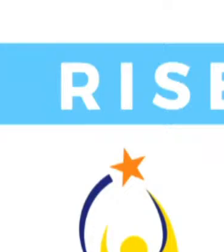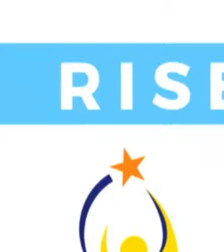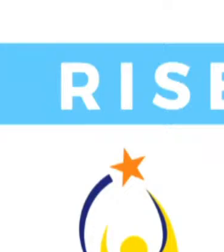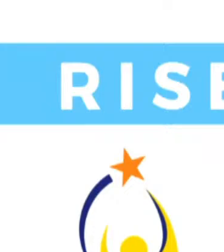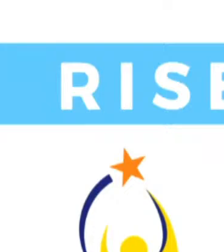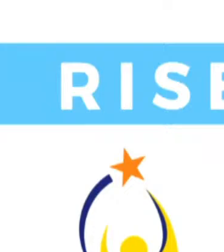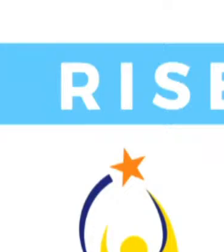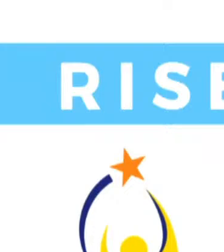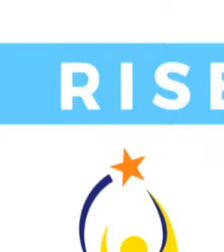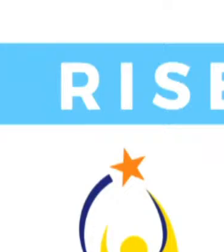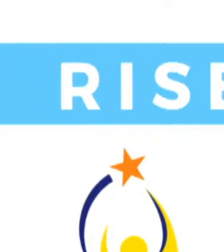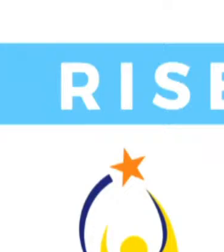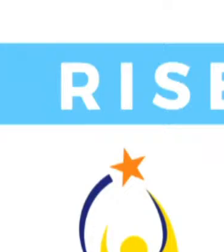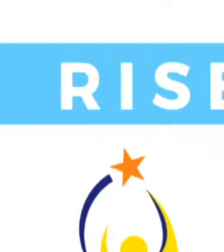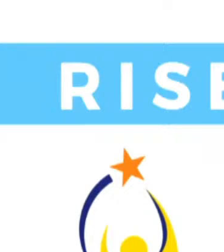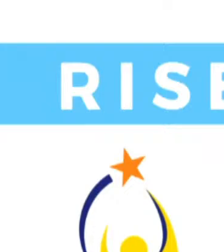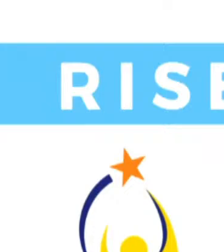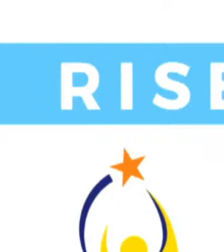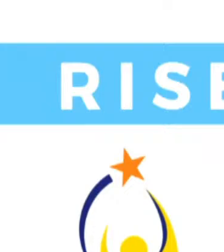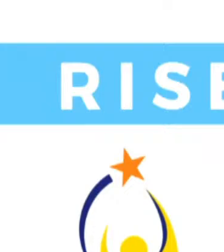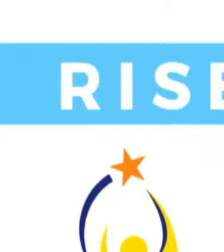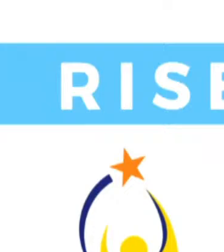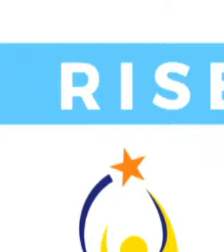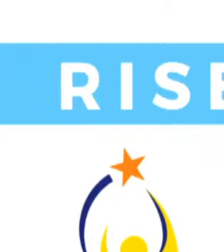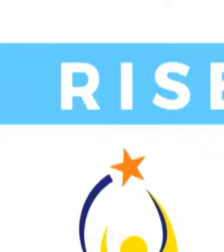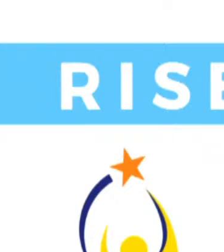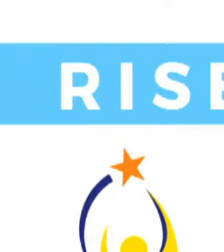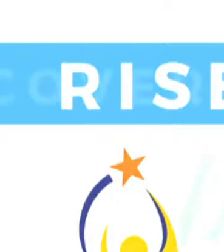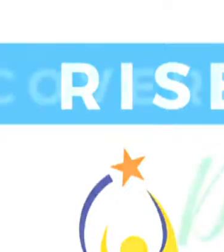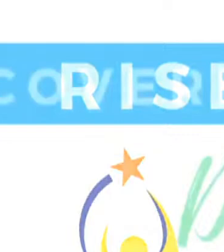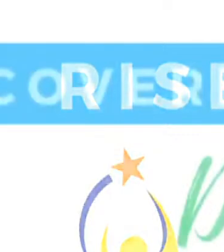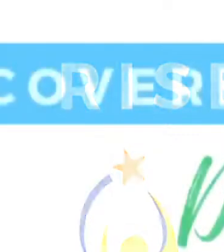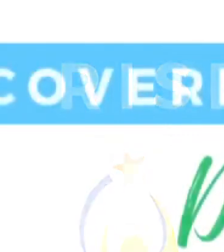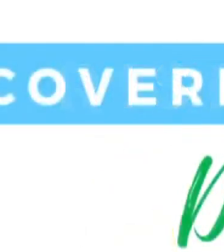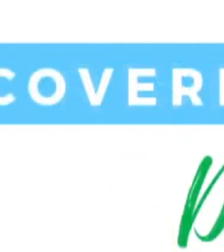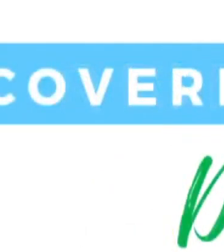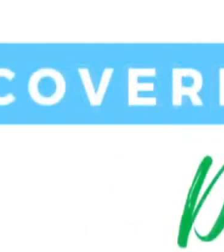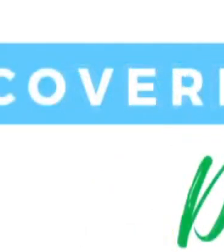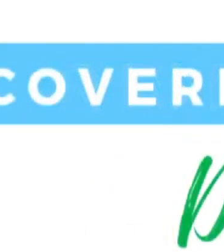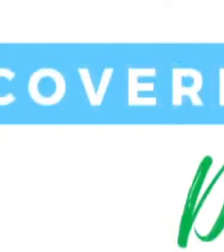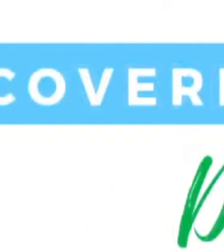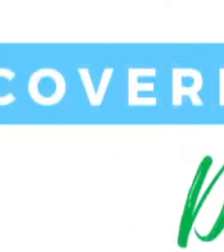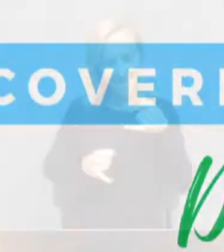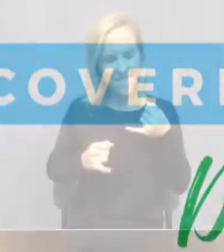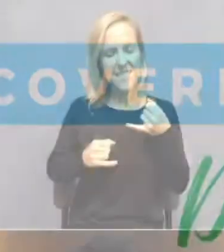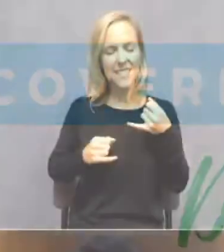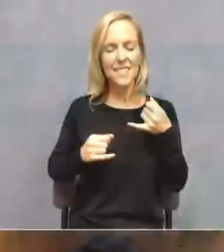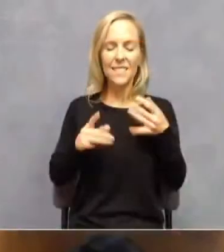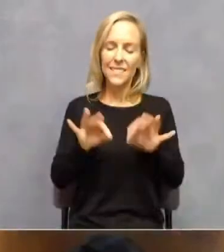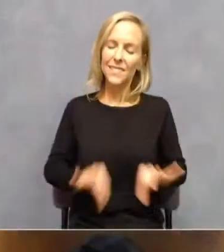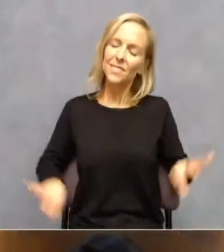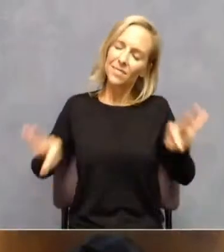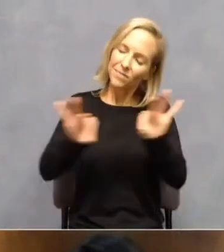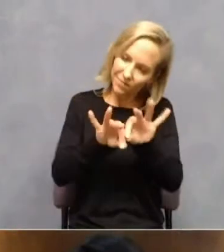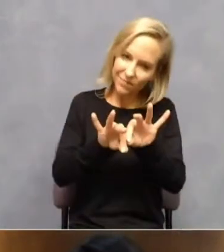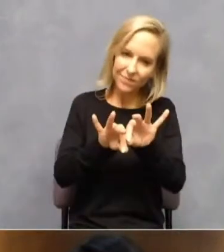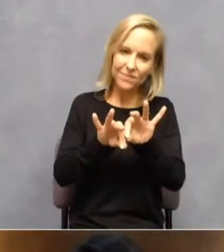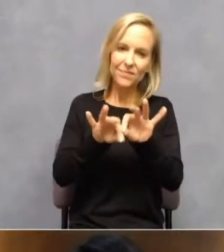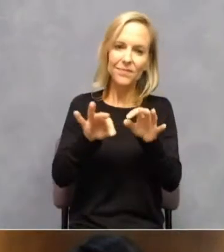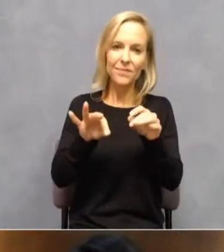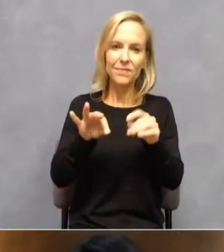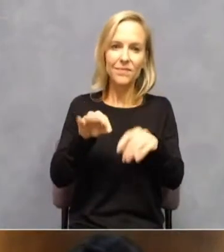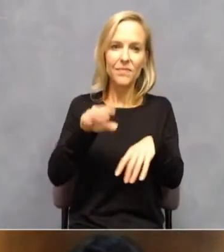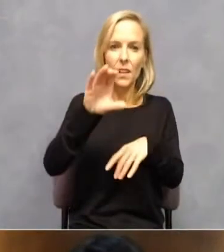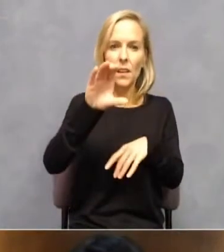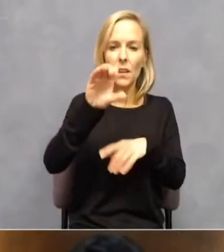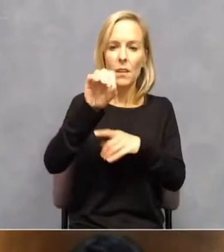and educations. Last but not least, I want to reiterate the importance of coverings for kids because the